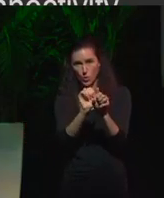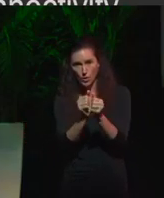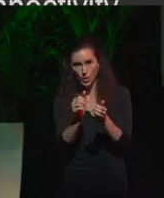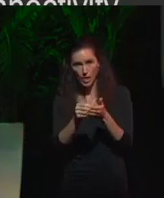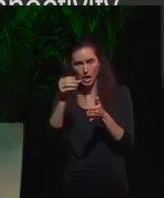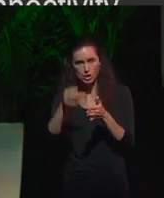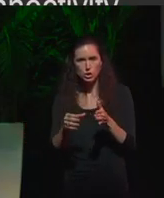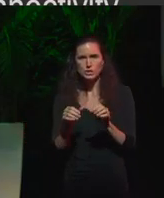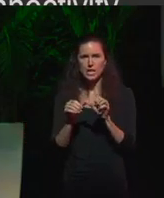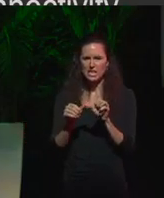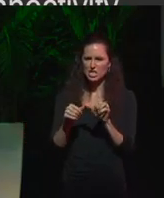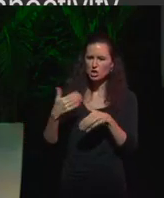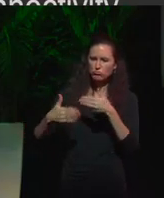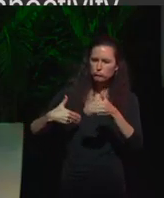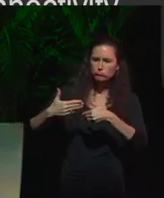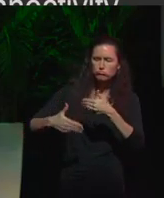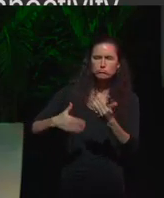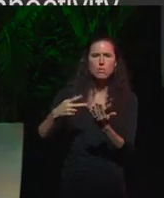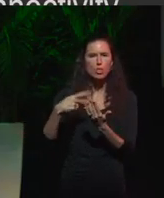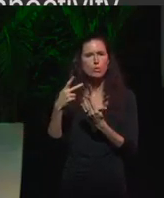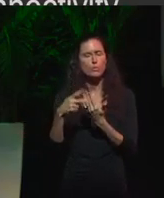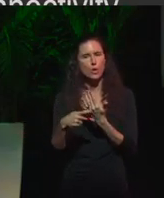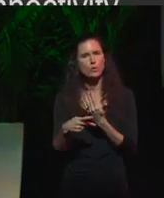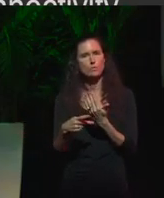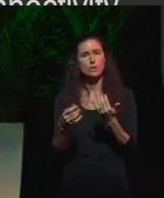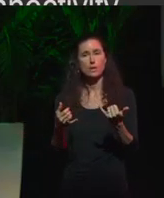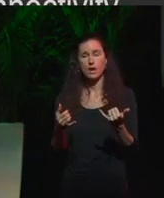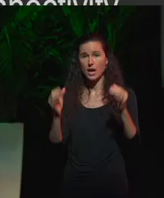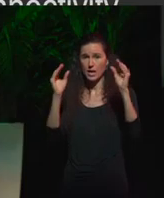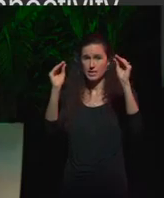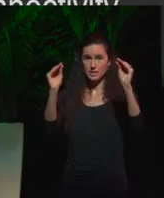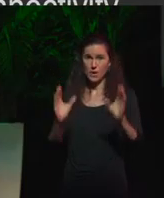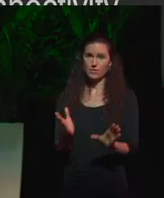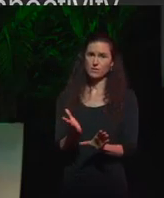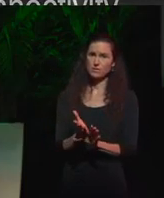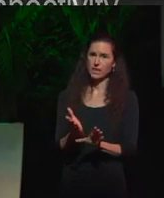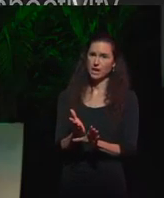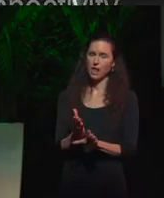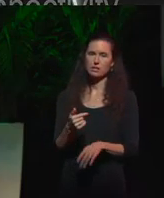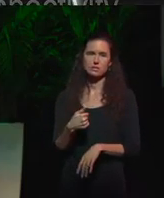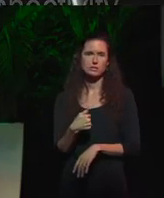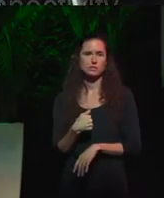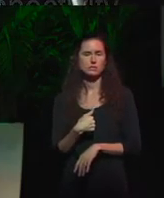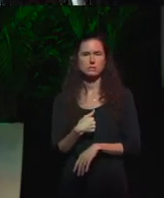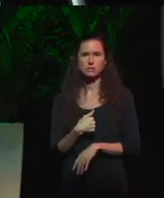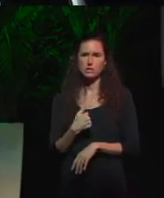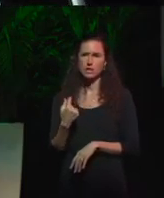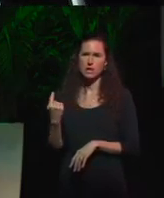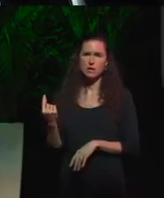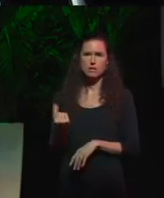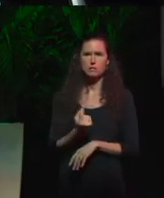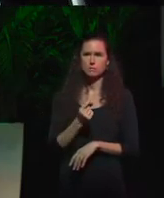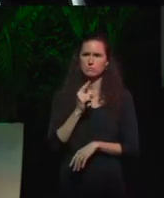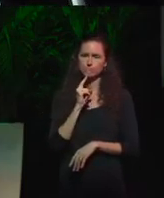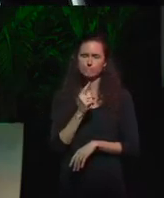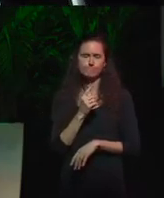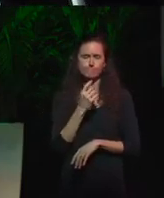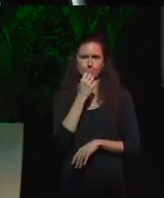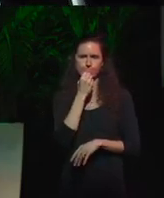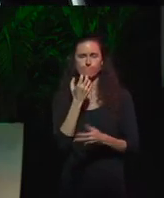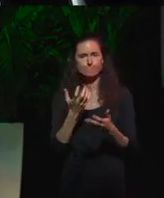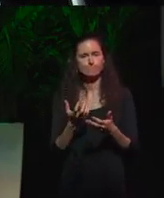they move through their programs. As a professor of psychology, I fiercely guarded my academic freedom and scholarship in